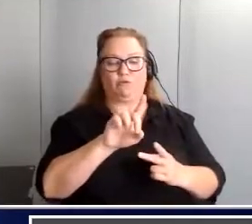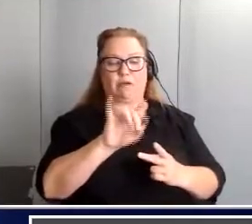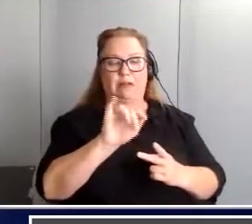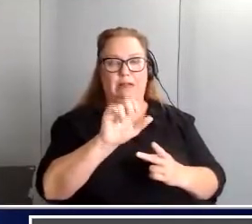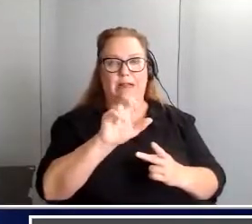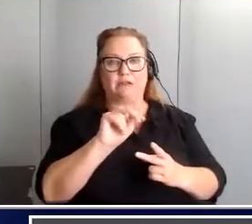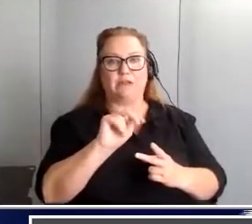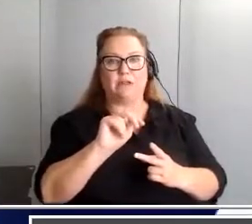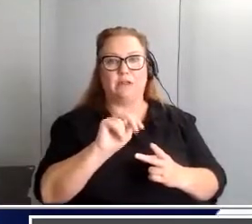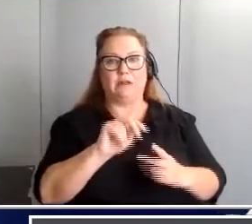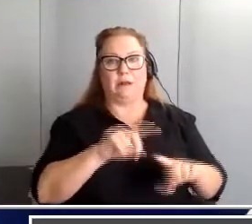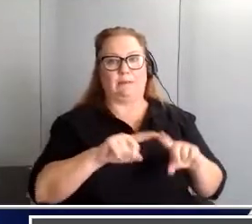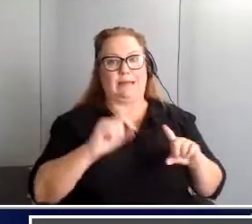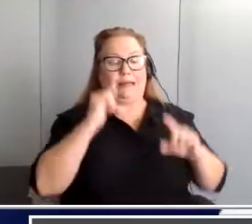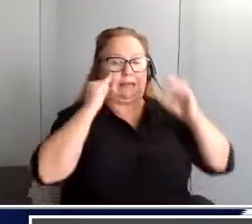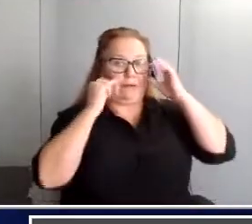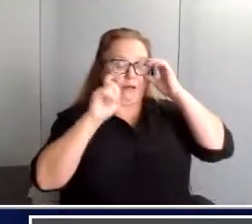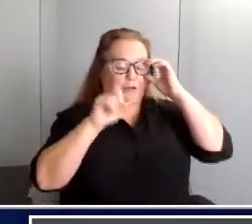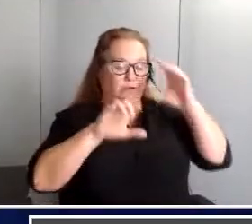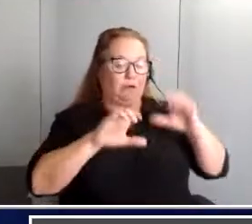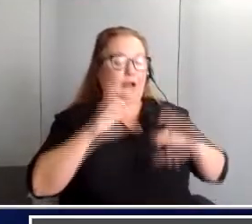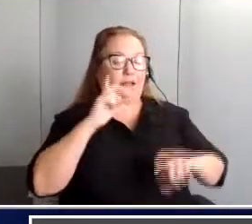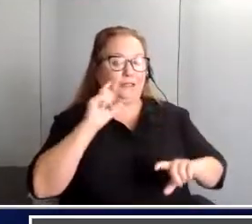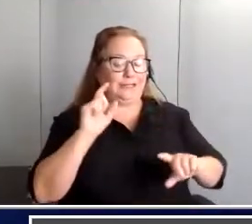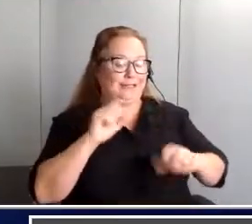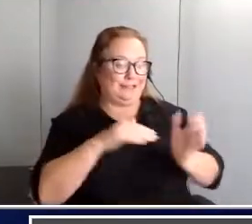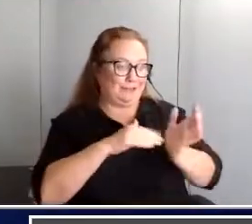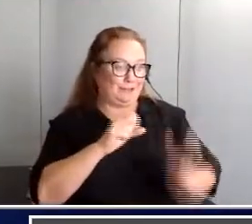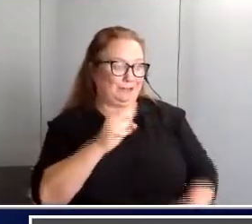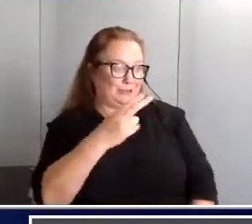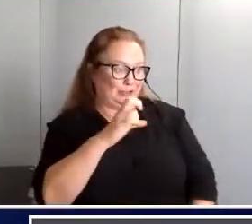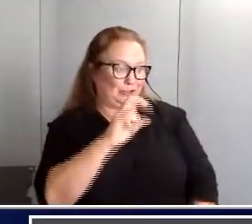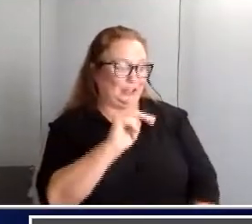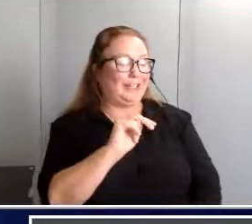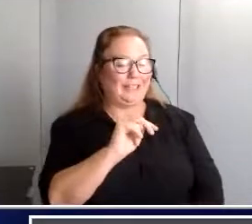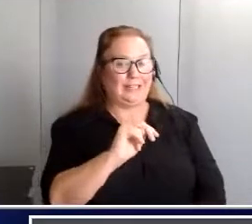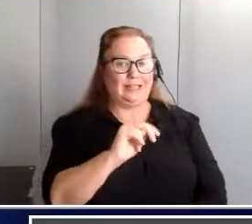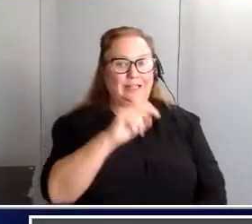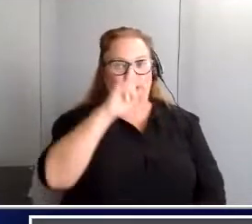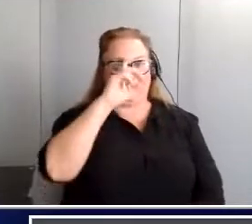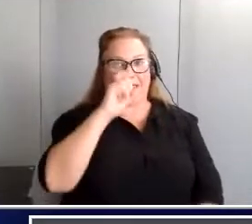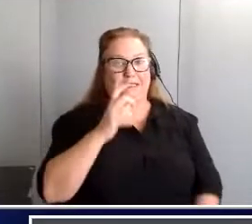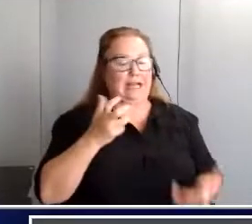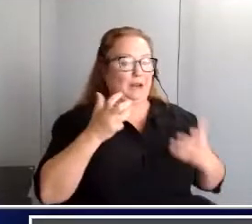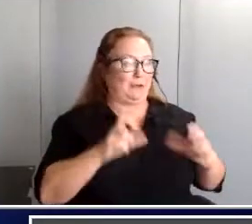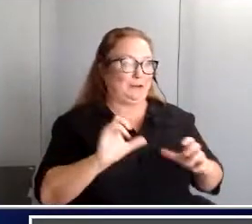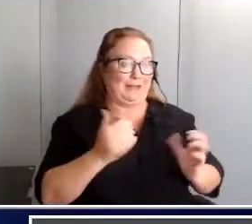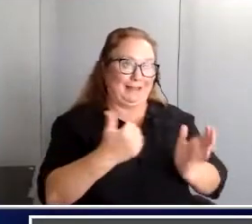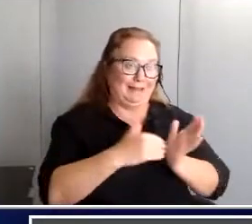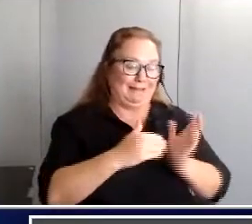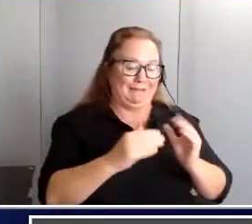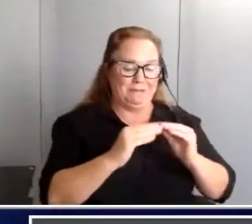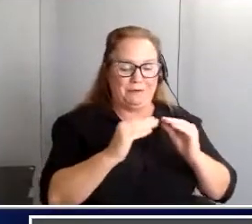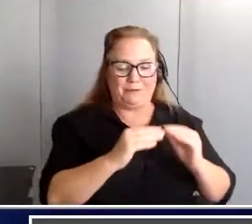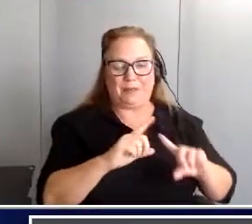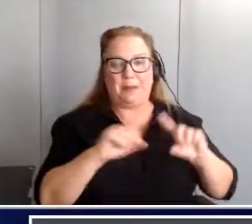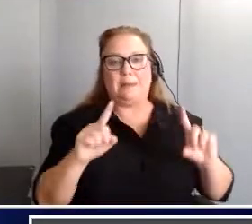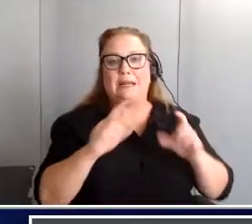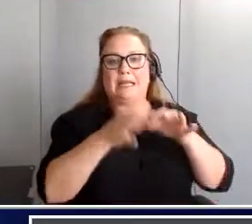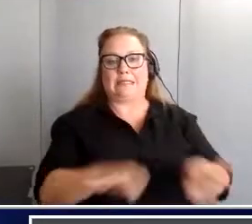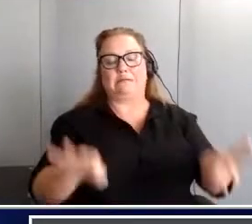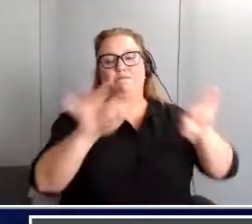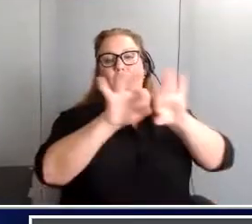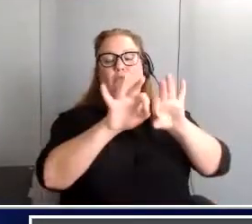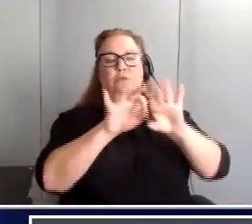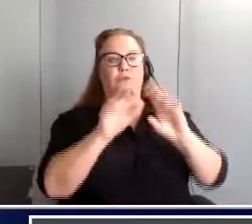I do, I'll be seeing this gentleman here to my right, Right. and I'll want to think about doing it like that. And I think that's an important thing. There are so many